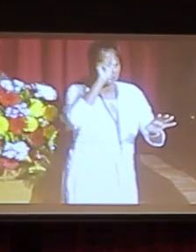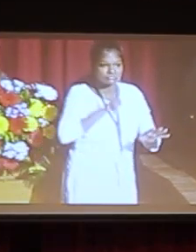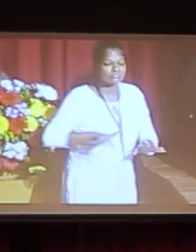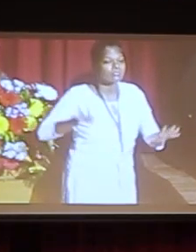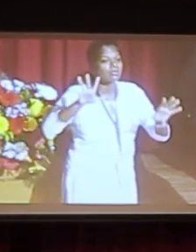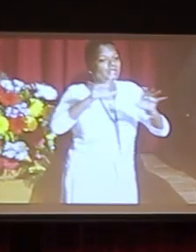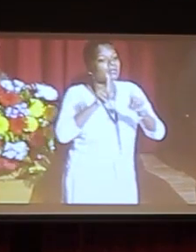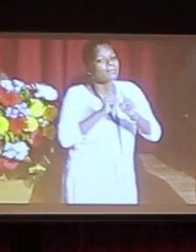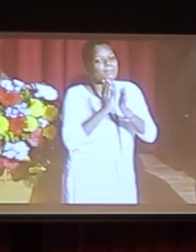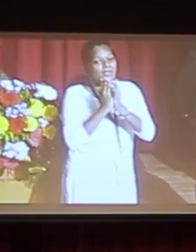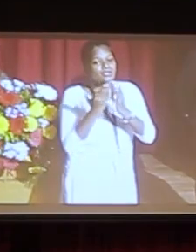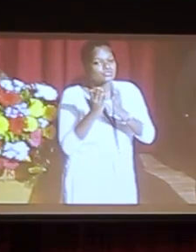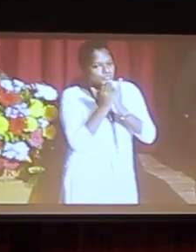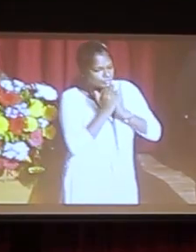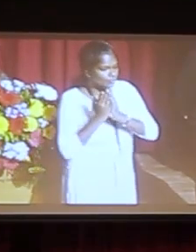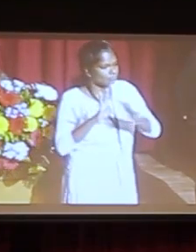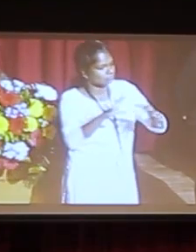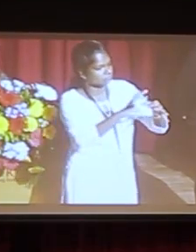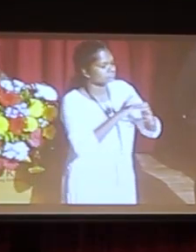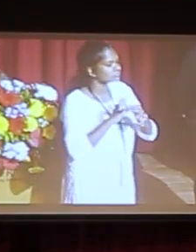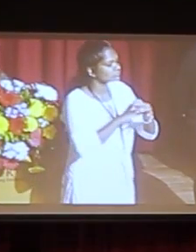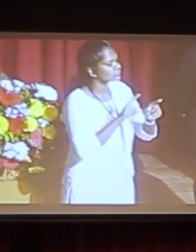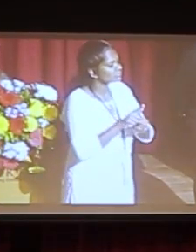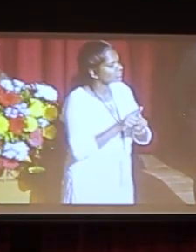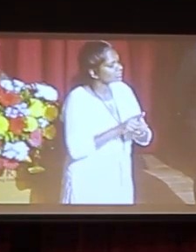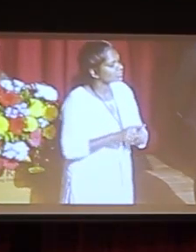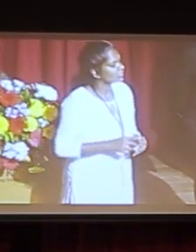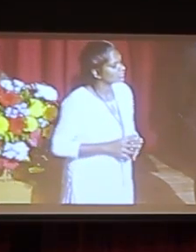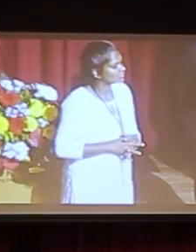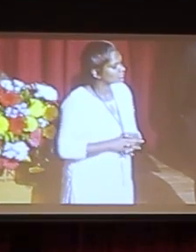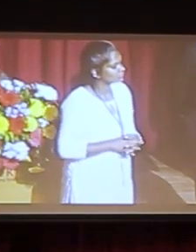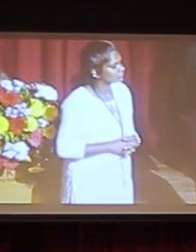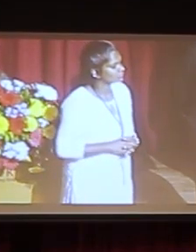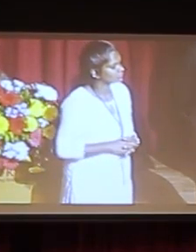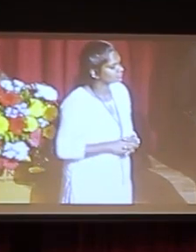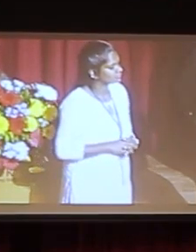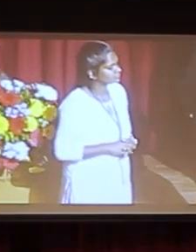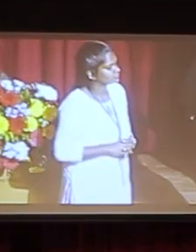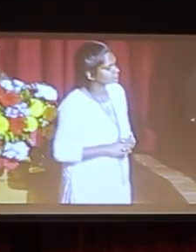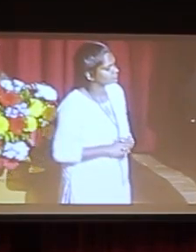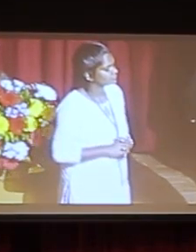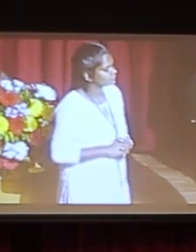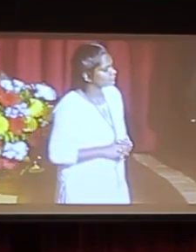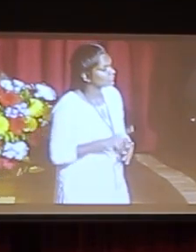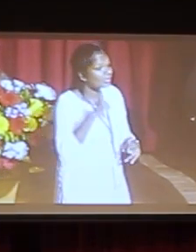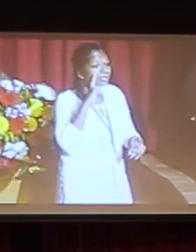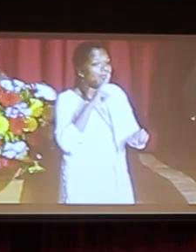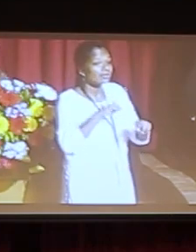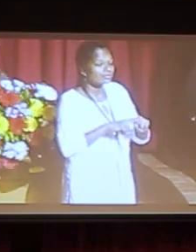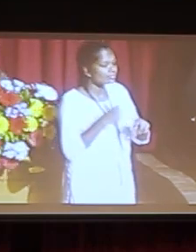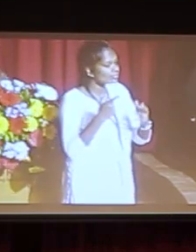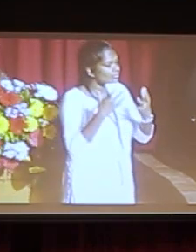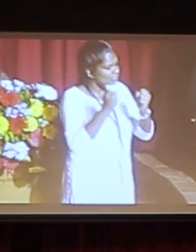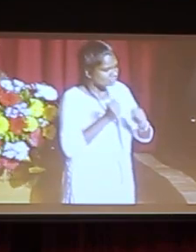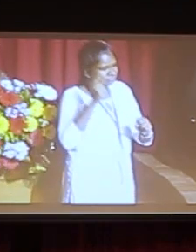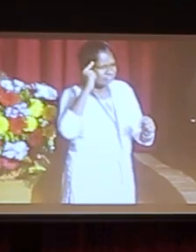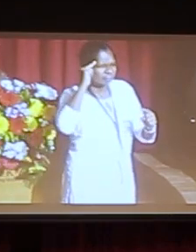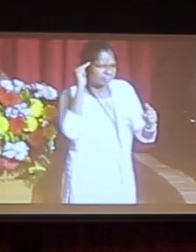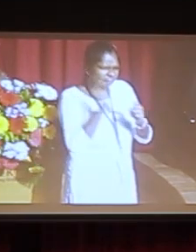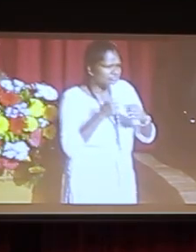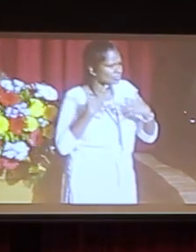in many schools. And if, next slide please, and if anybody is really